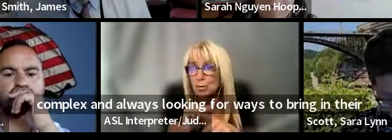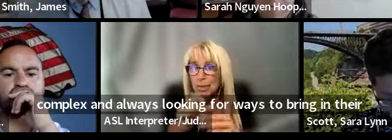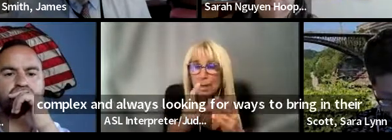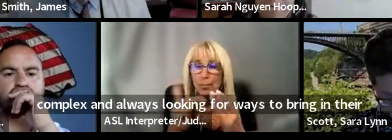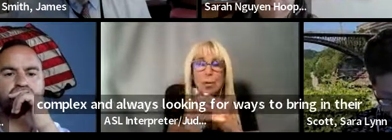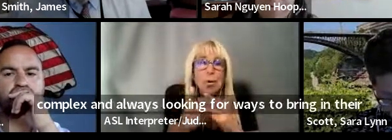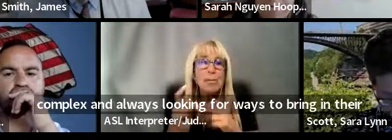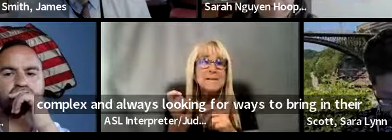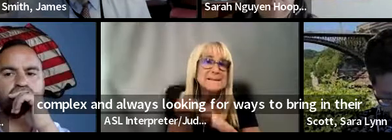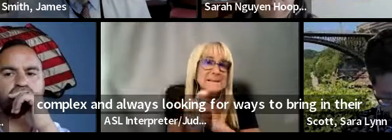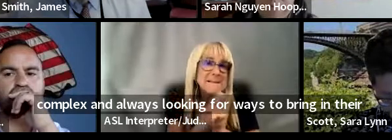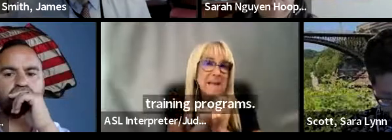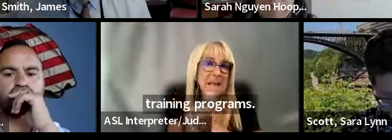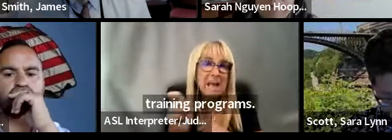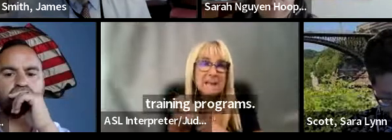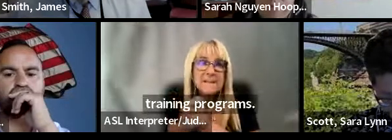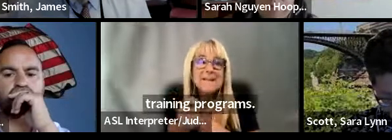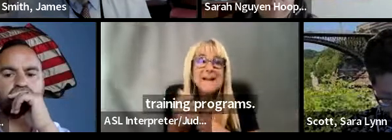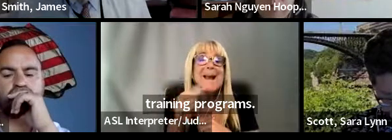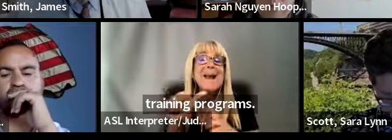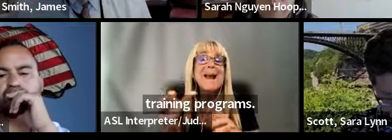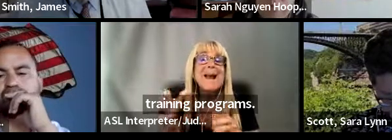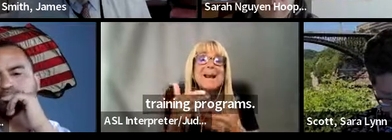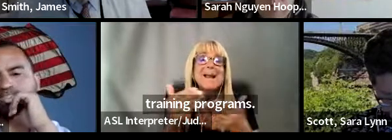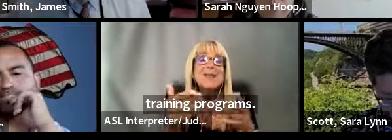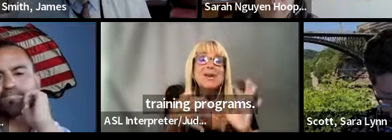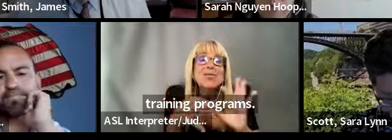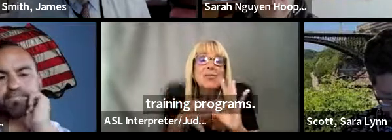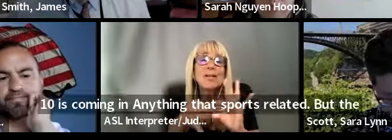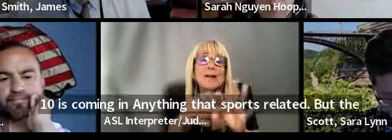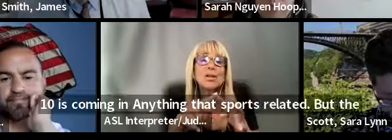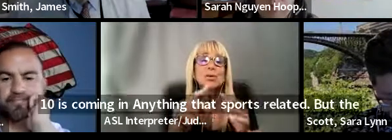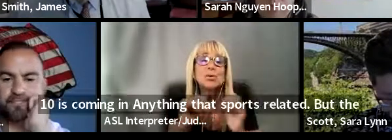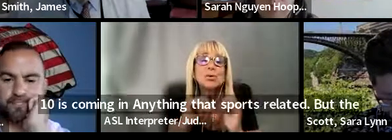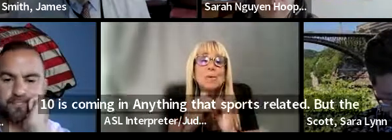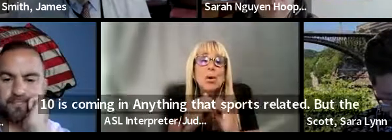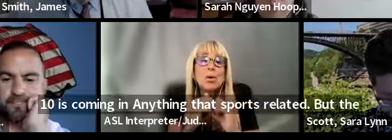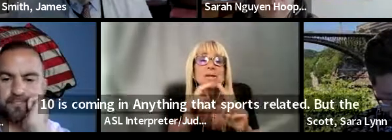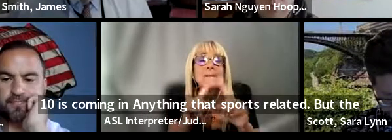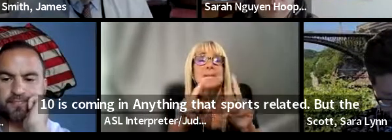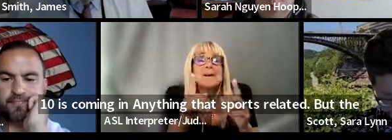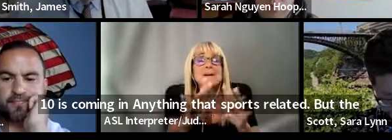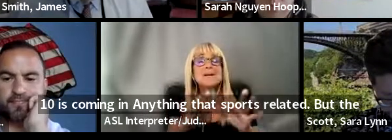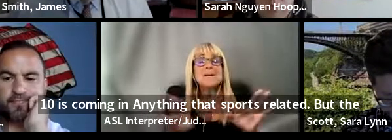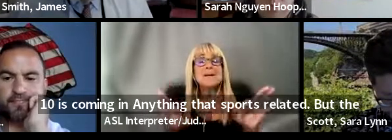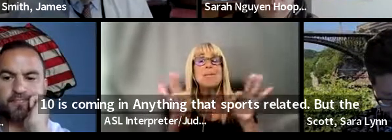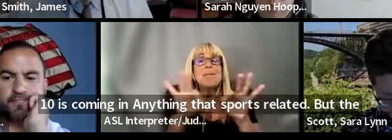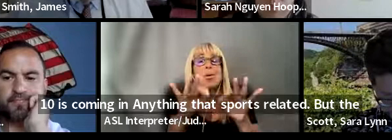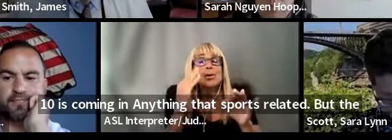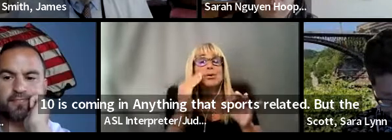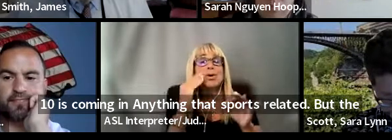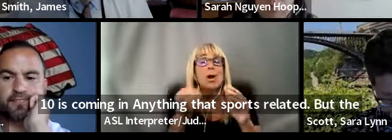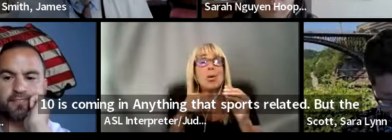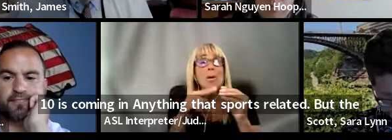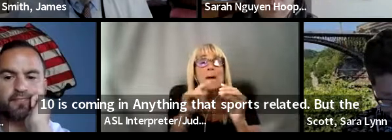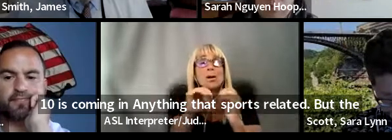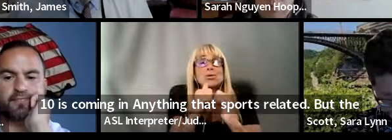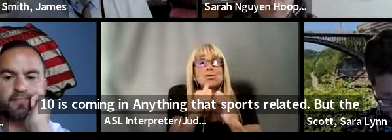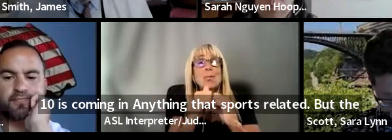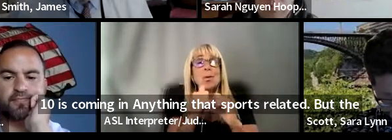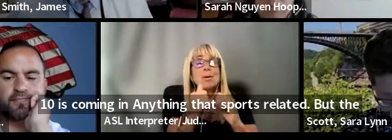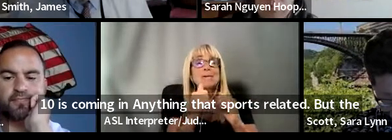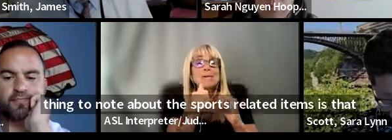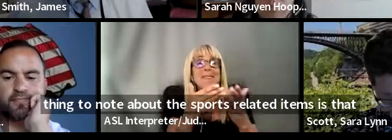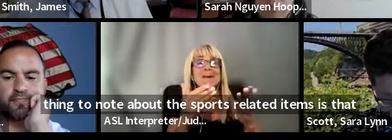in, anything that's sports related. But the thing to note about the sports related items is that people are not coming